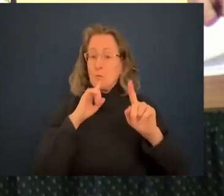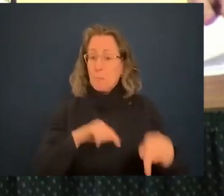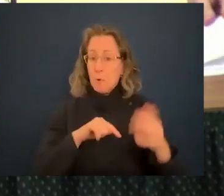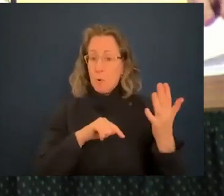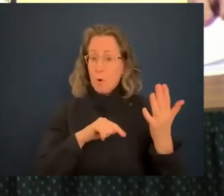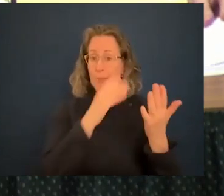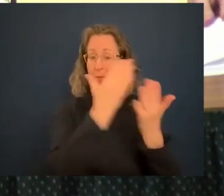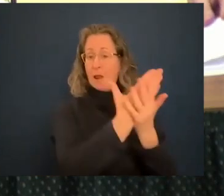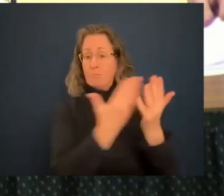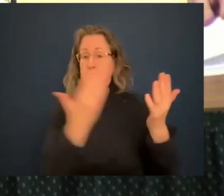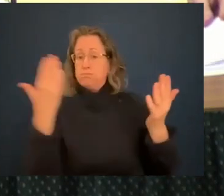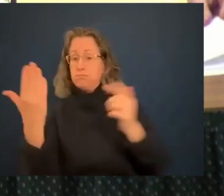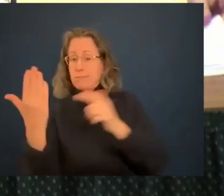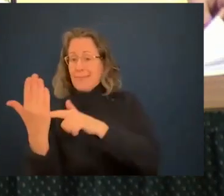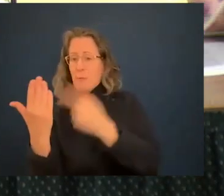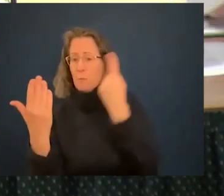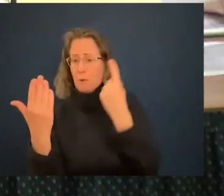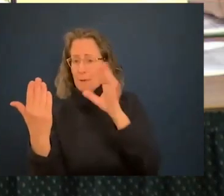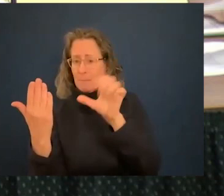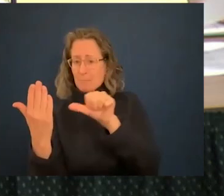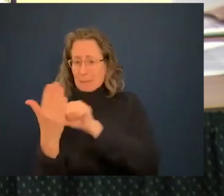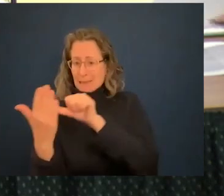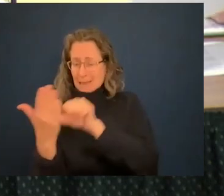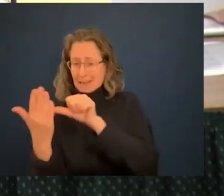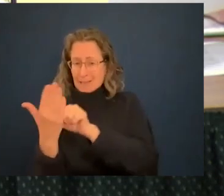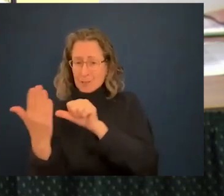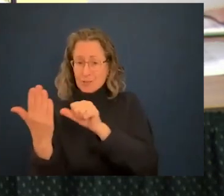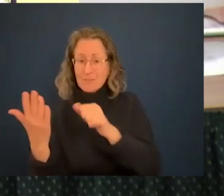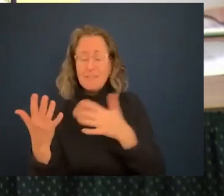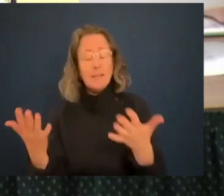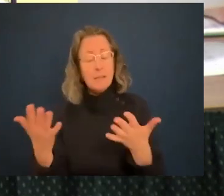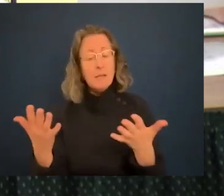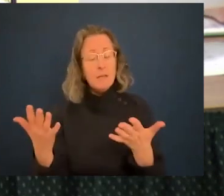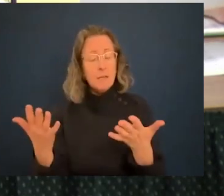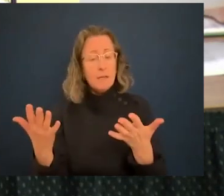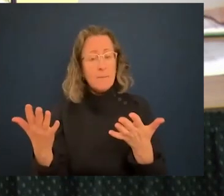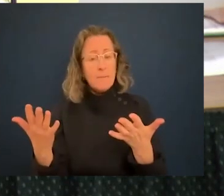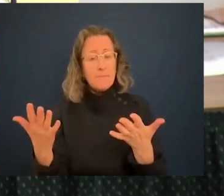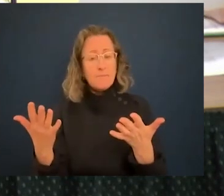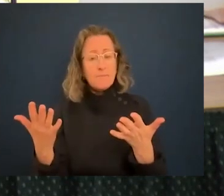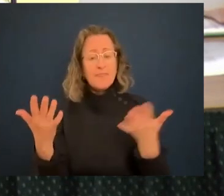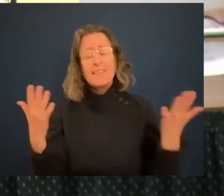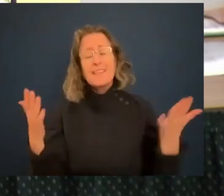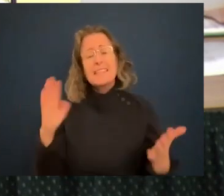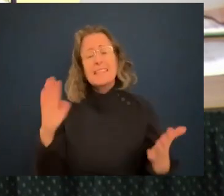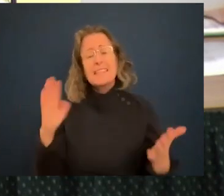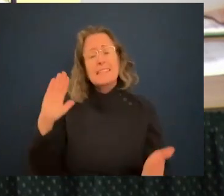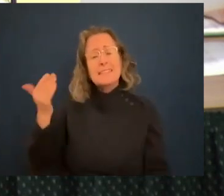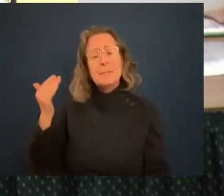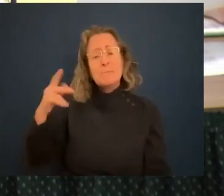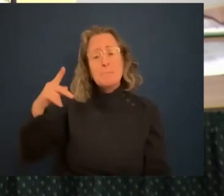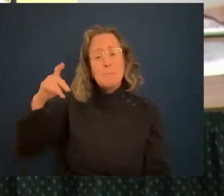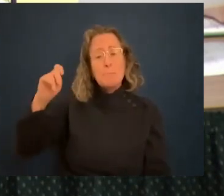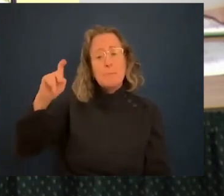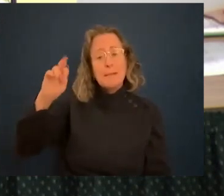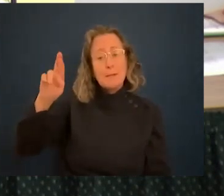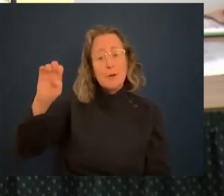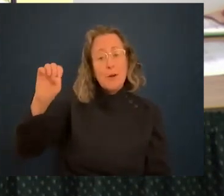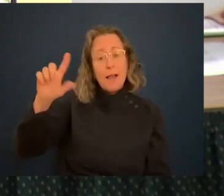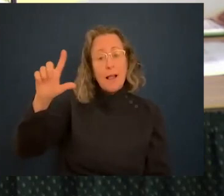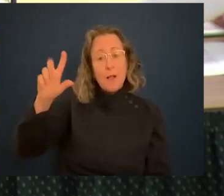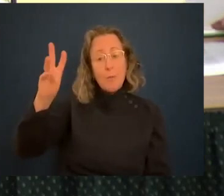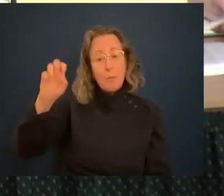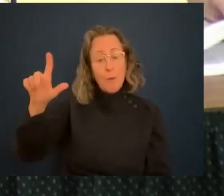Elwell left us with that with a half done um response and and I